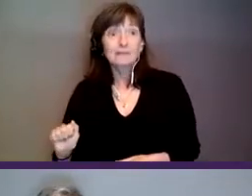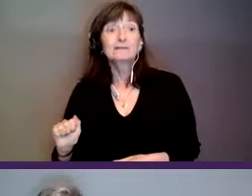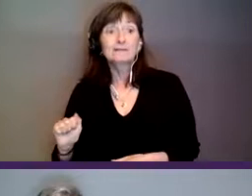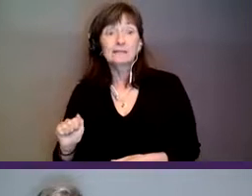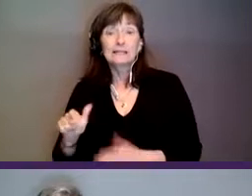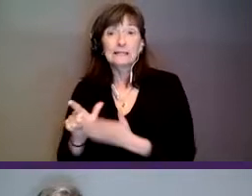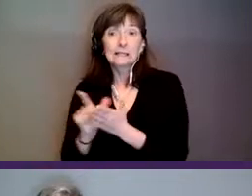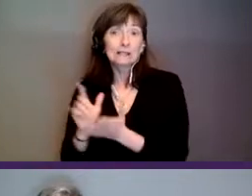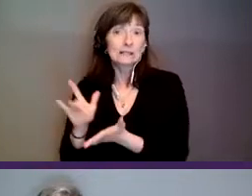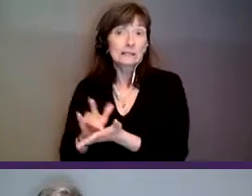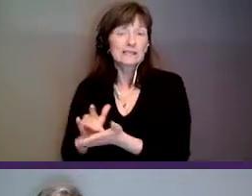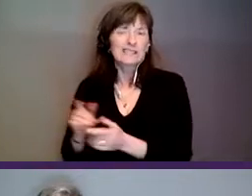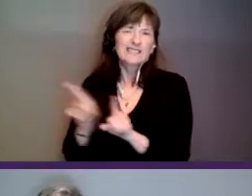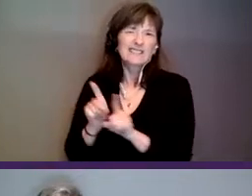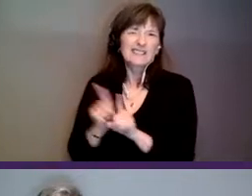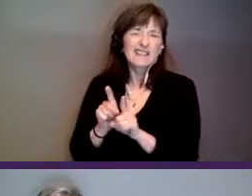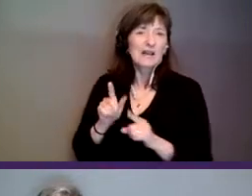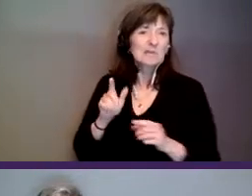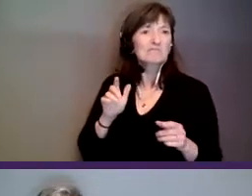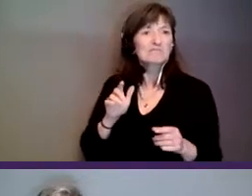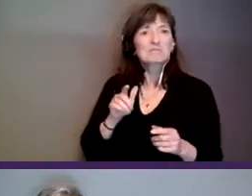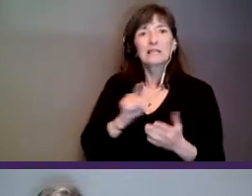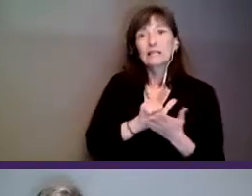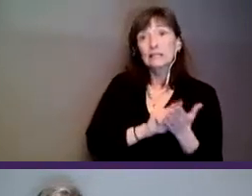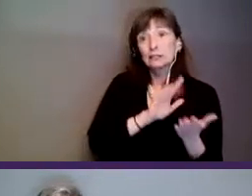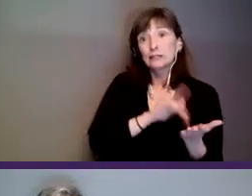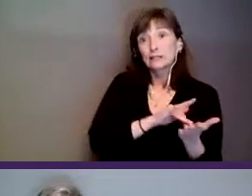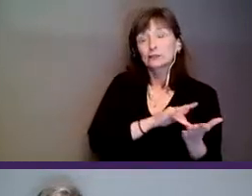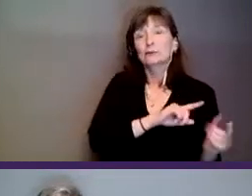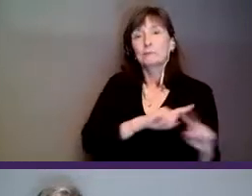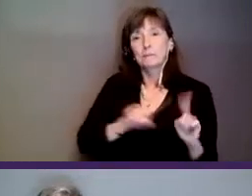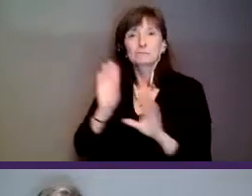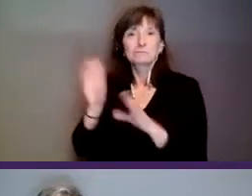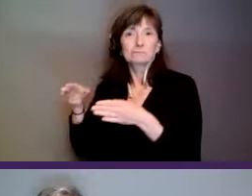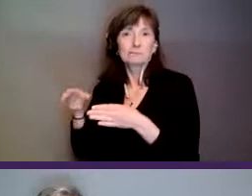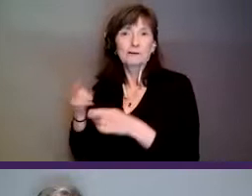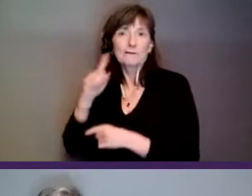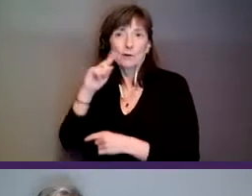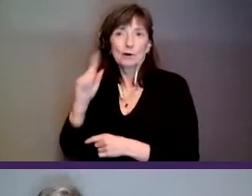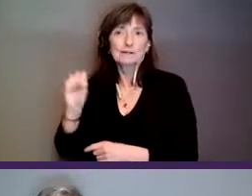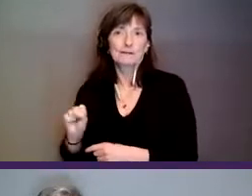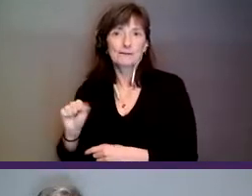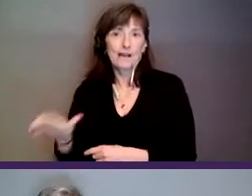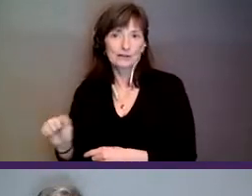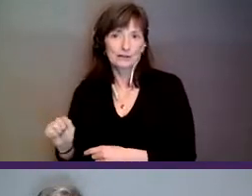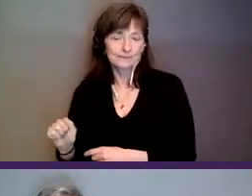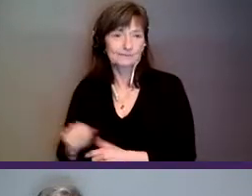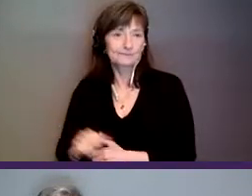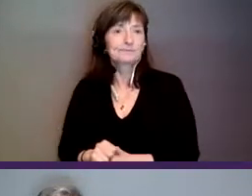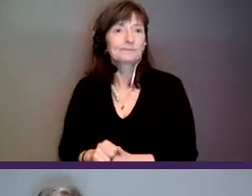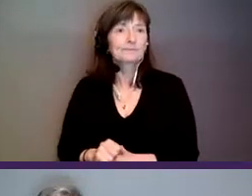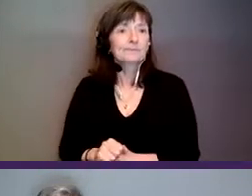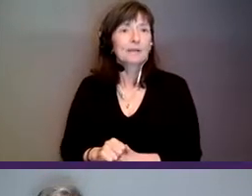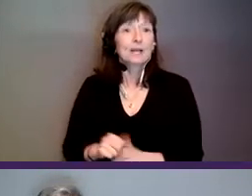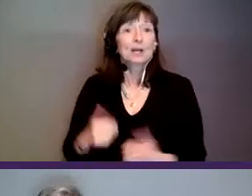Center, but support the South Asian community, as well as the Public Guardian Trustee's Office and the Human Rights Tribunal if there's a situation